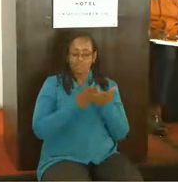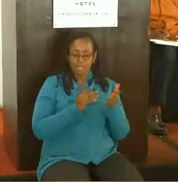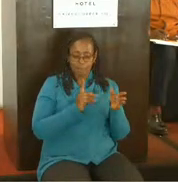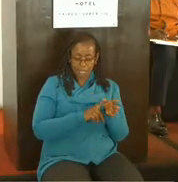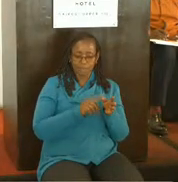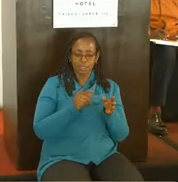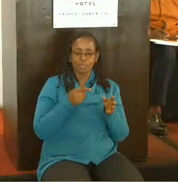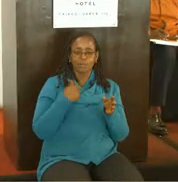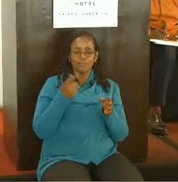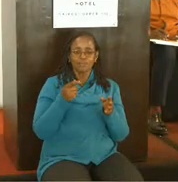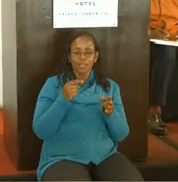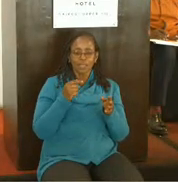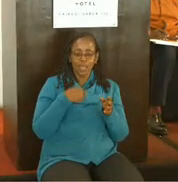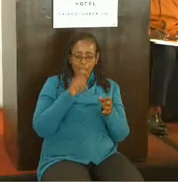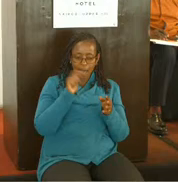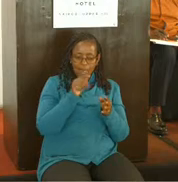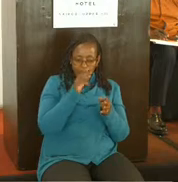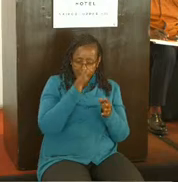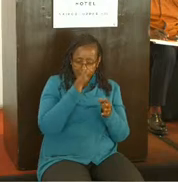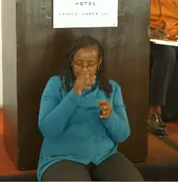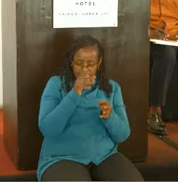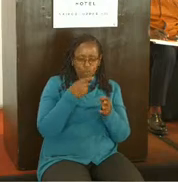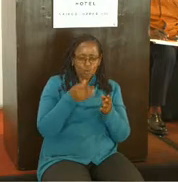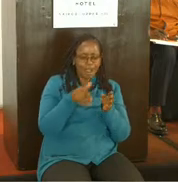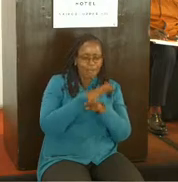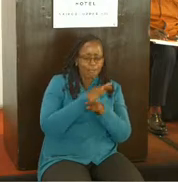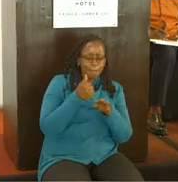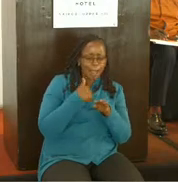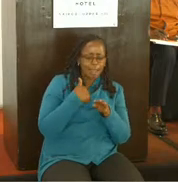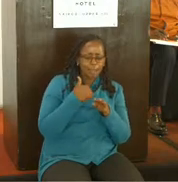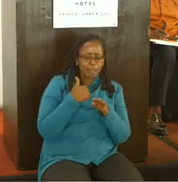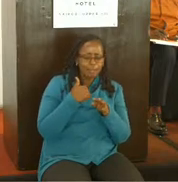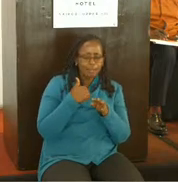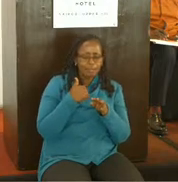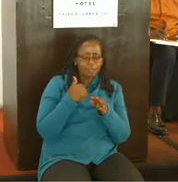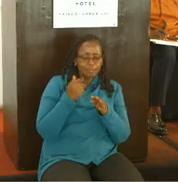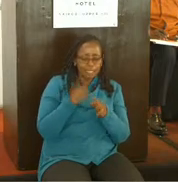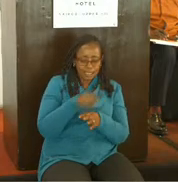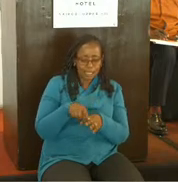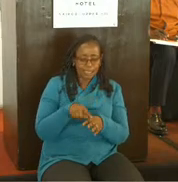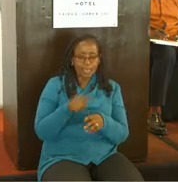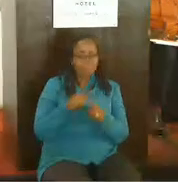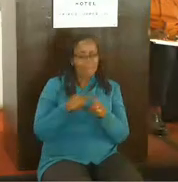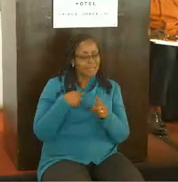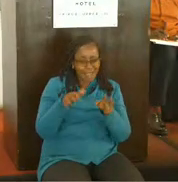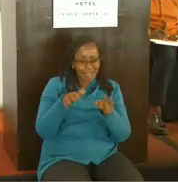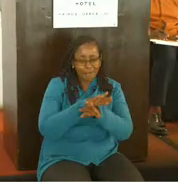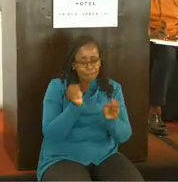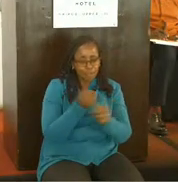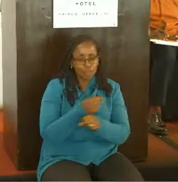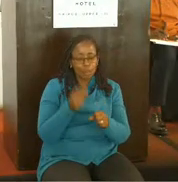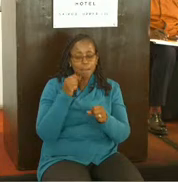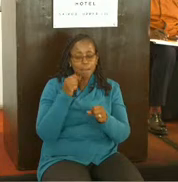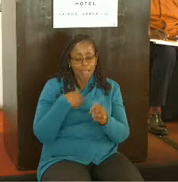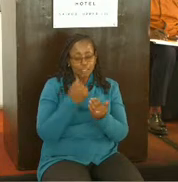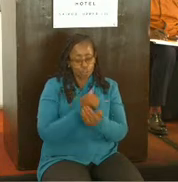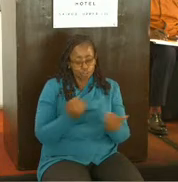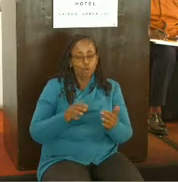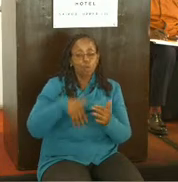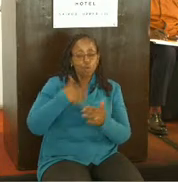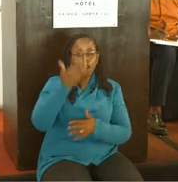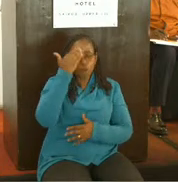lie to cover up my misdoings but not too well my children shall know who I